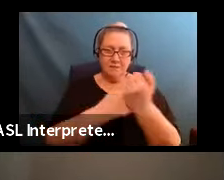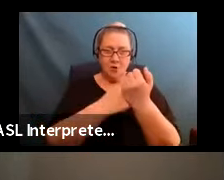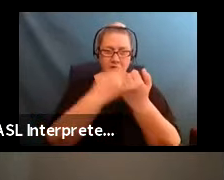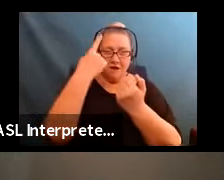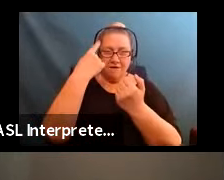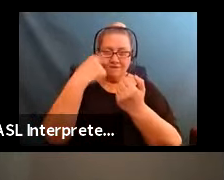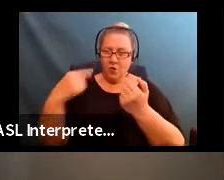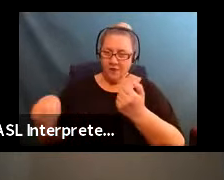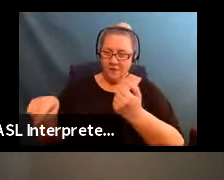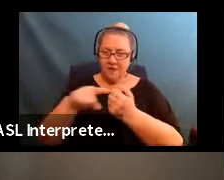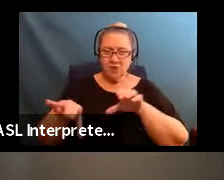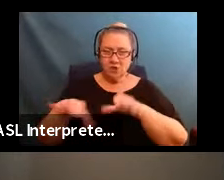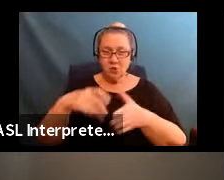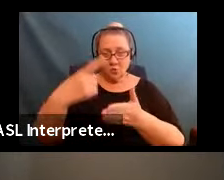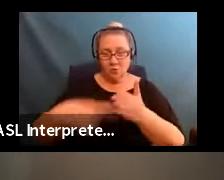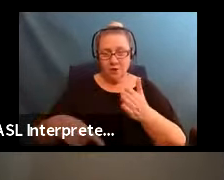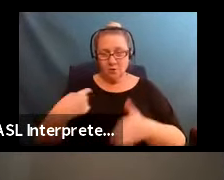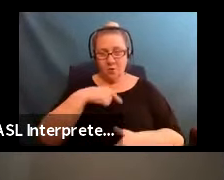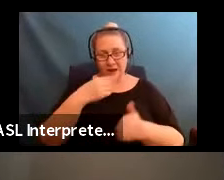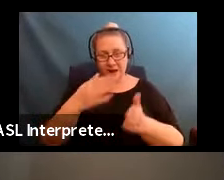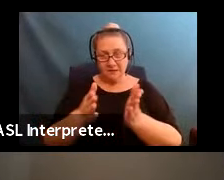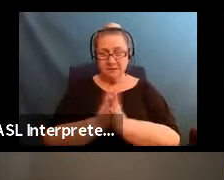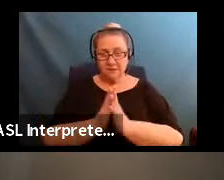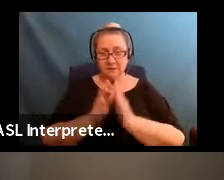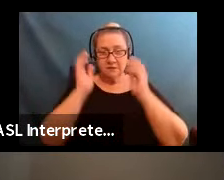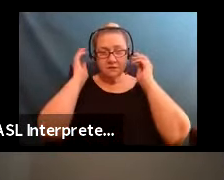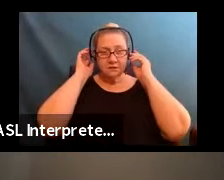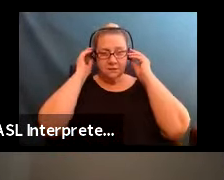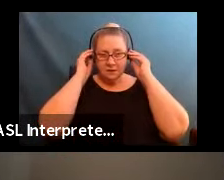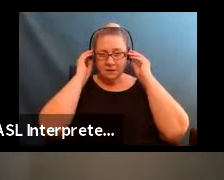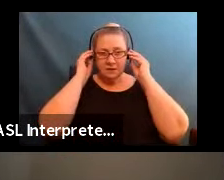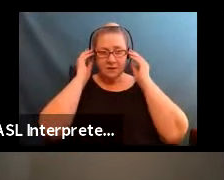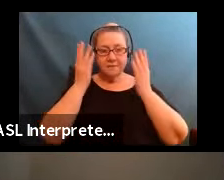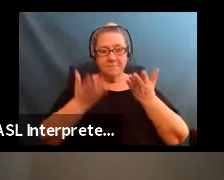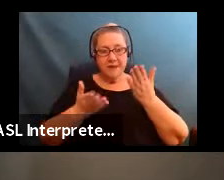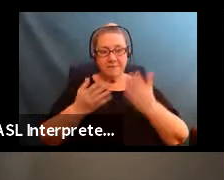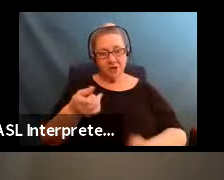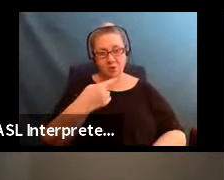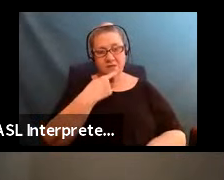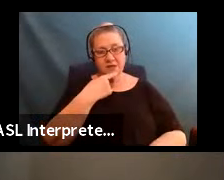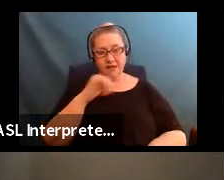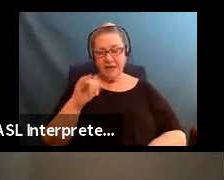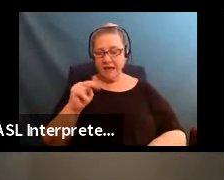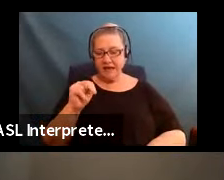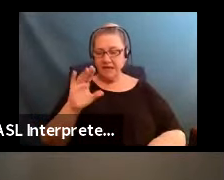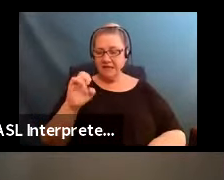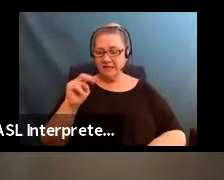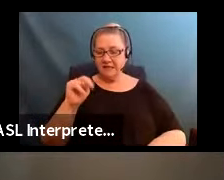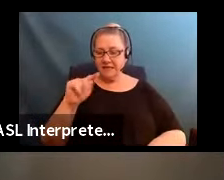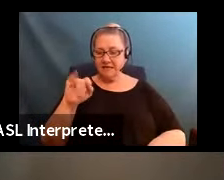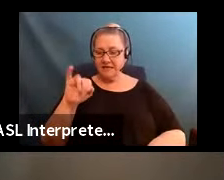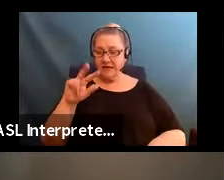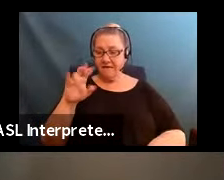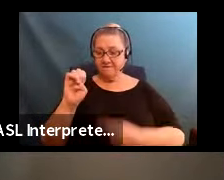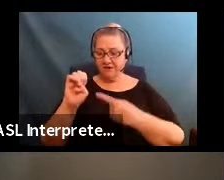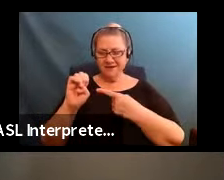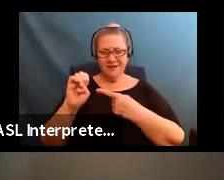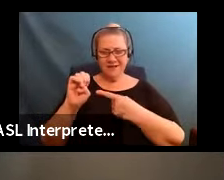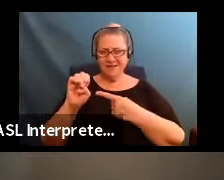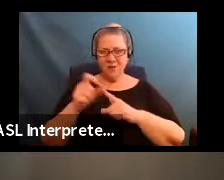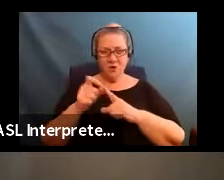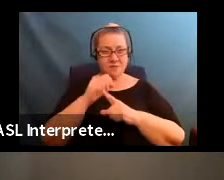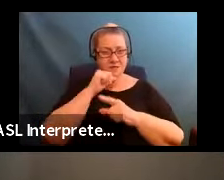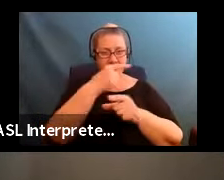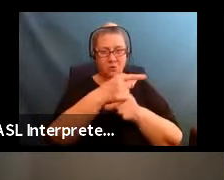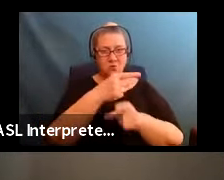we're asking them to do. So maybe what you're pointing out as incentive isn't necessarily the right word to use. So we'll definitely take that under advisement, because I